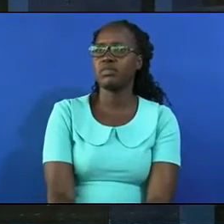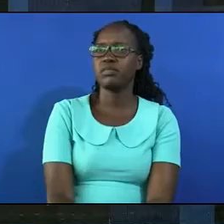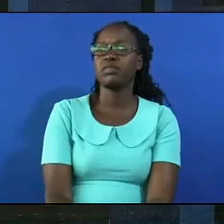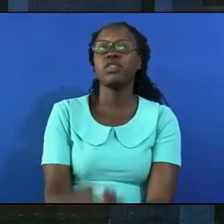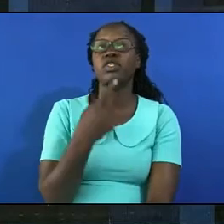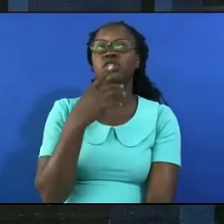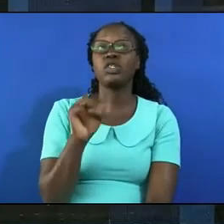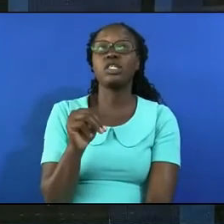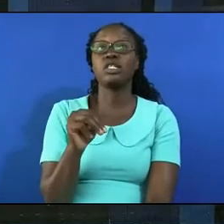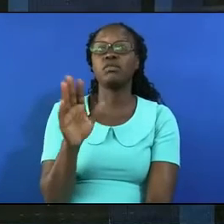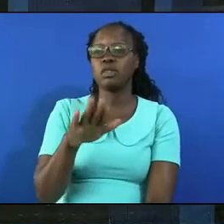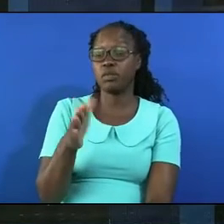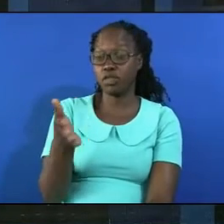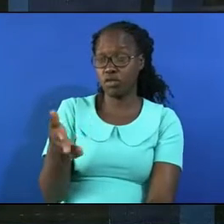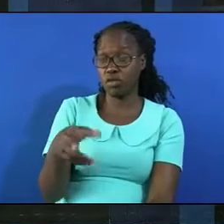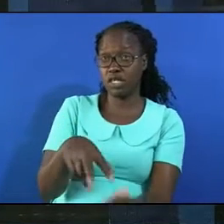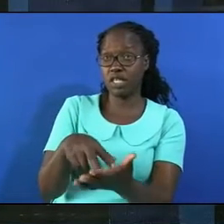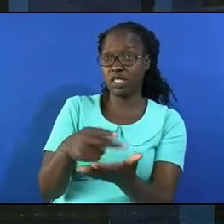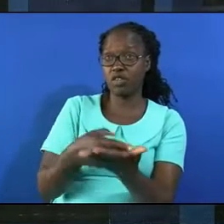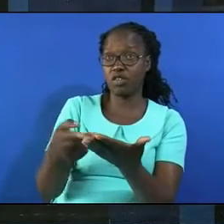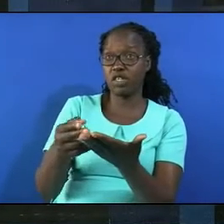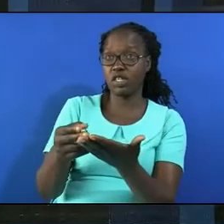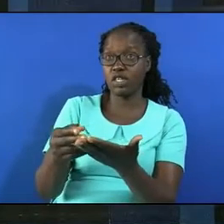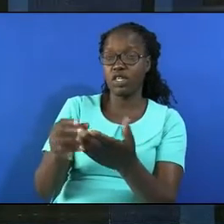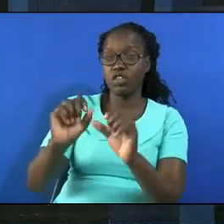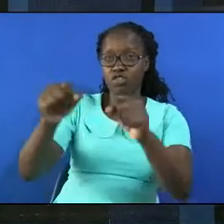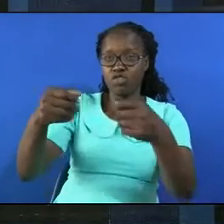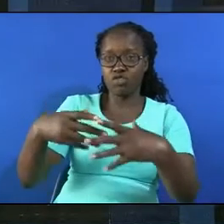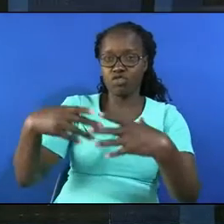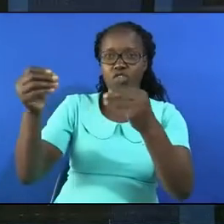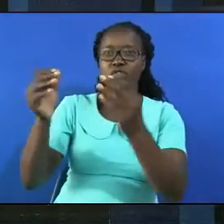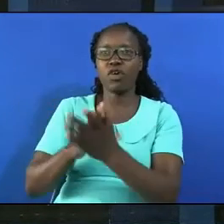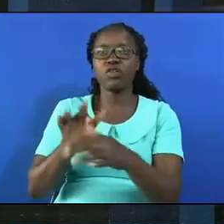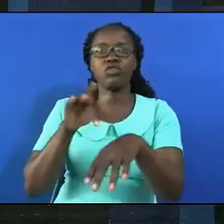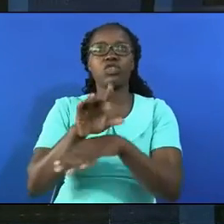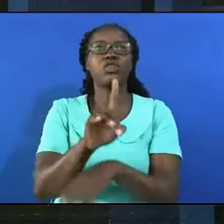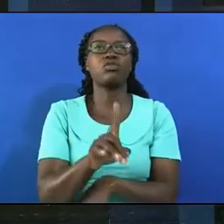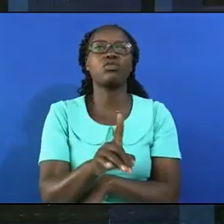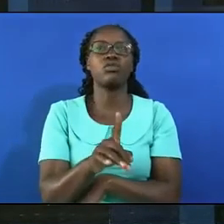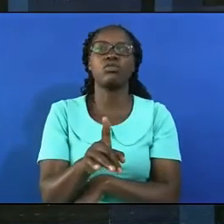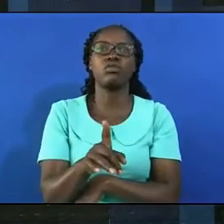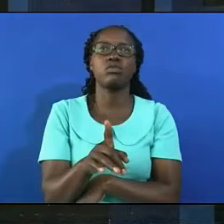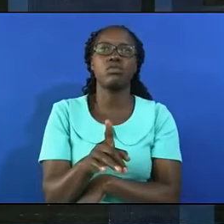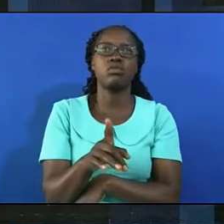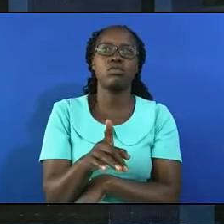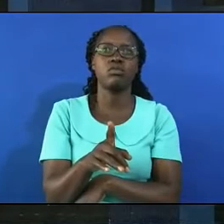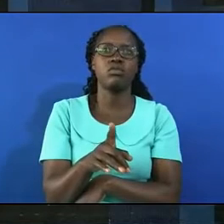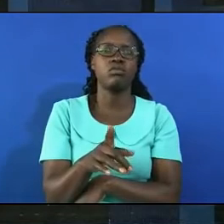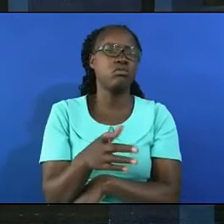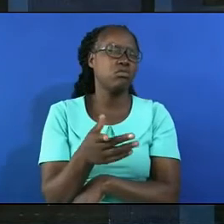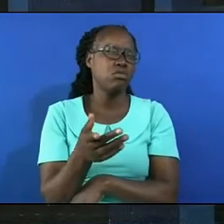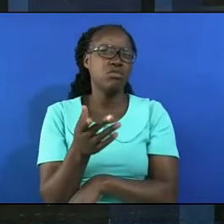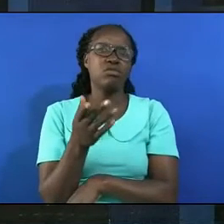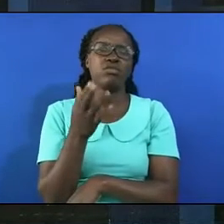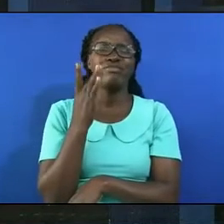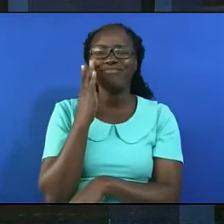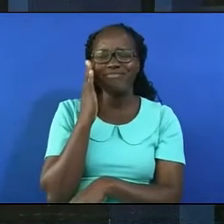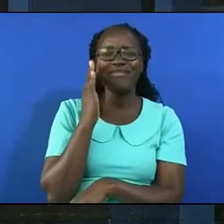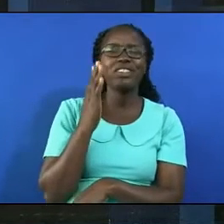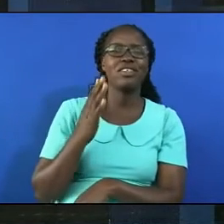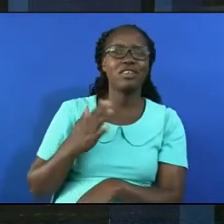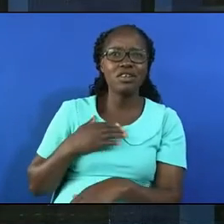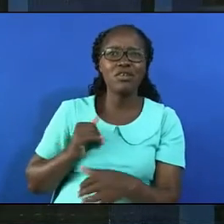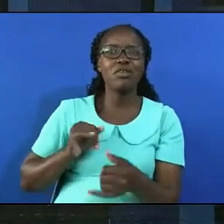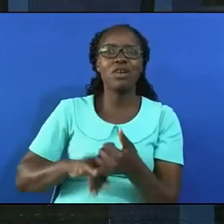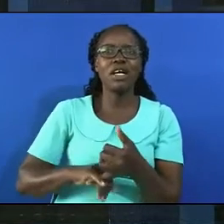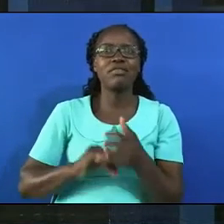He told him, the place you are standing is holy, remove your shoes. And he said, I want to send you. You know, my wife